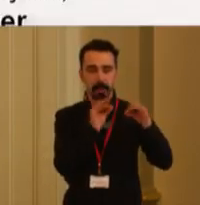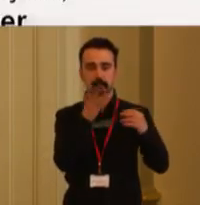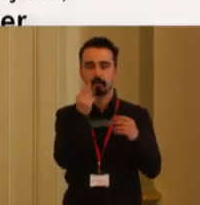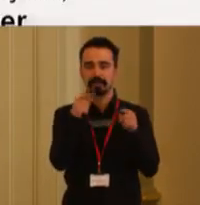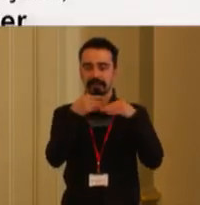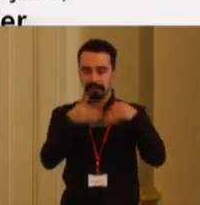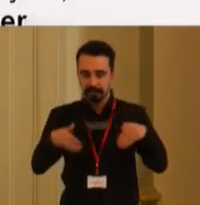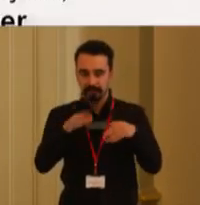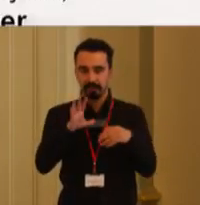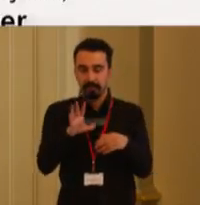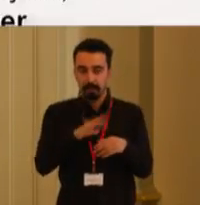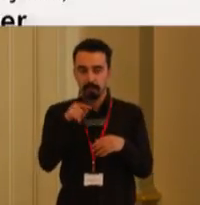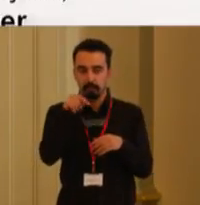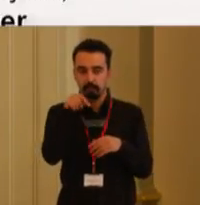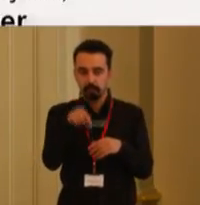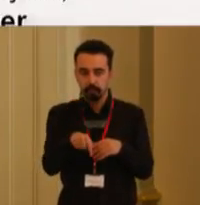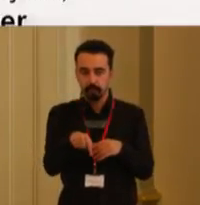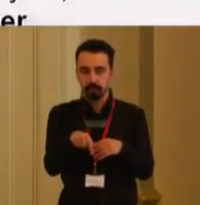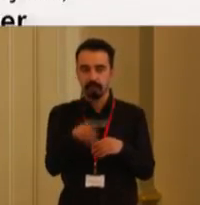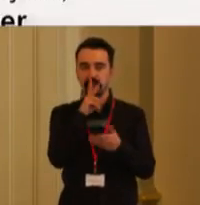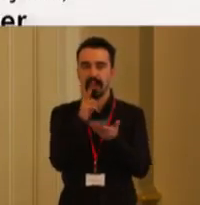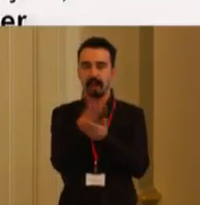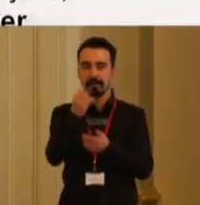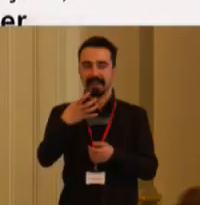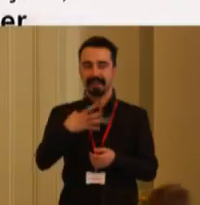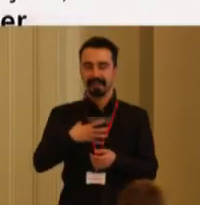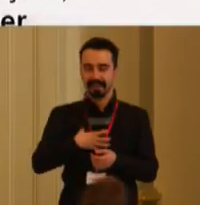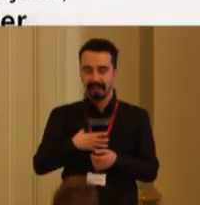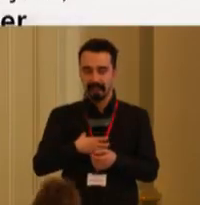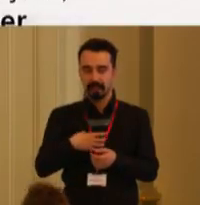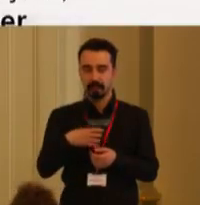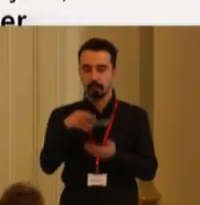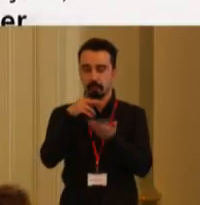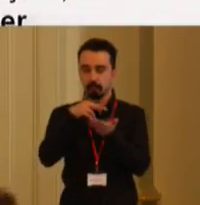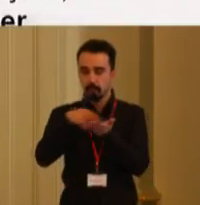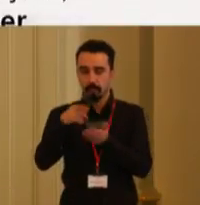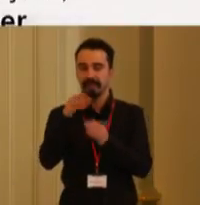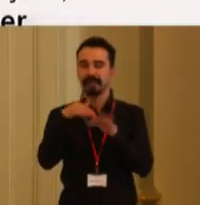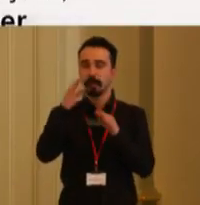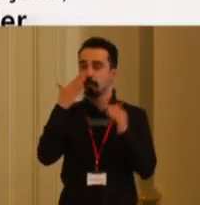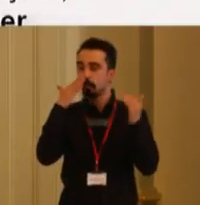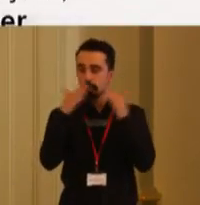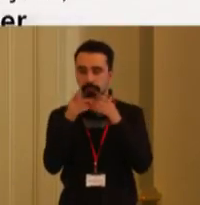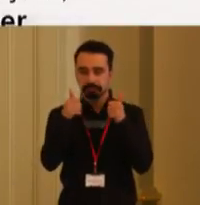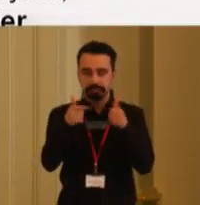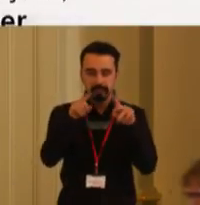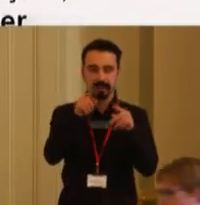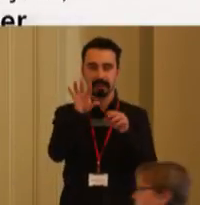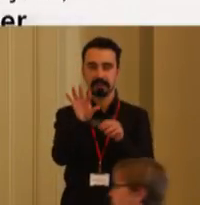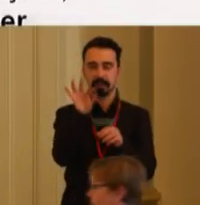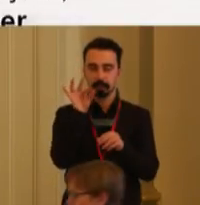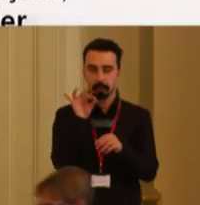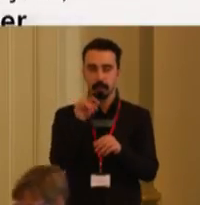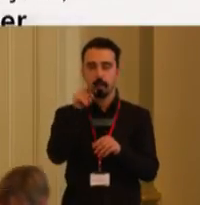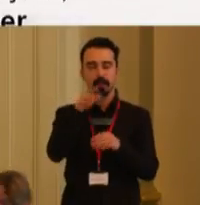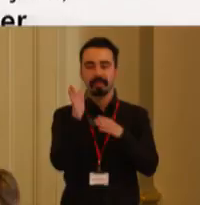limited connections with the decision makers, and as they establish these connections and links, they do not act in accordance with